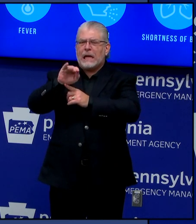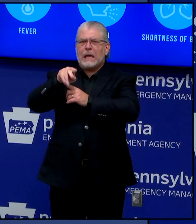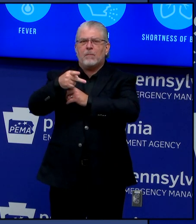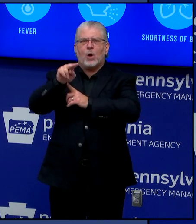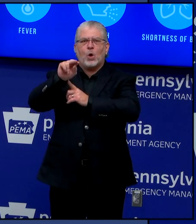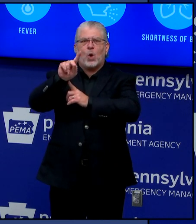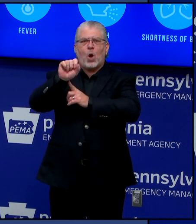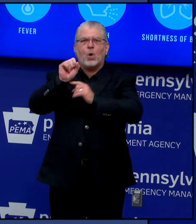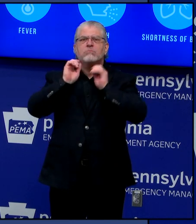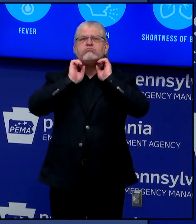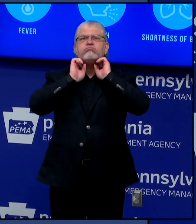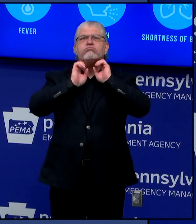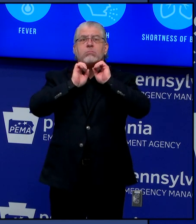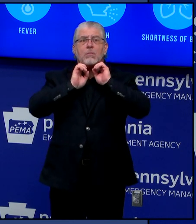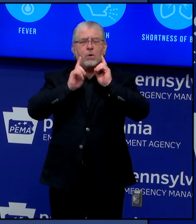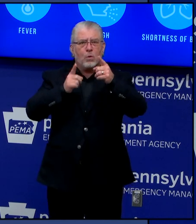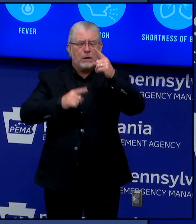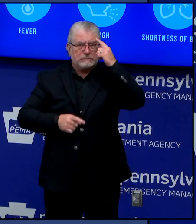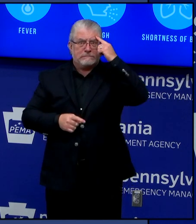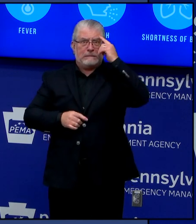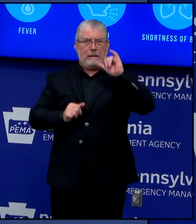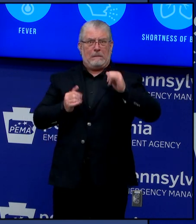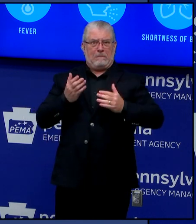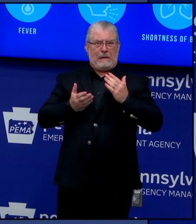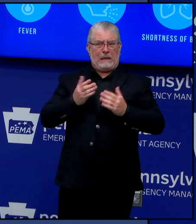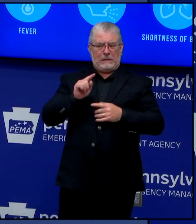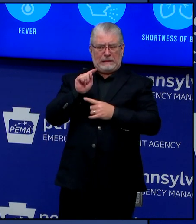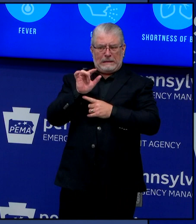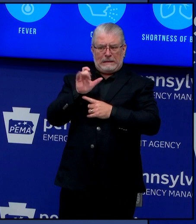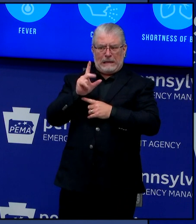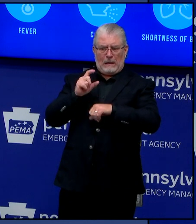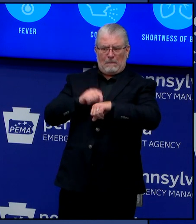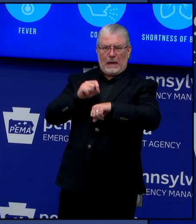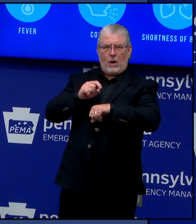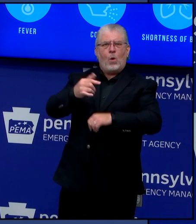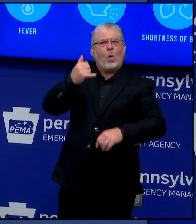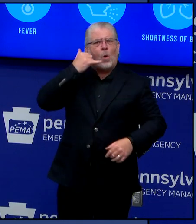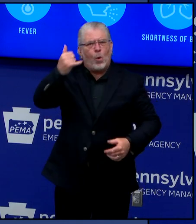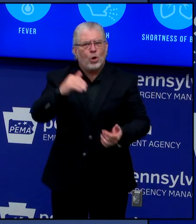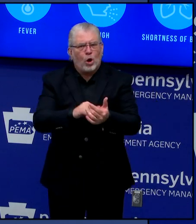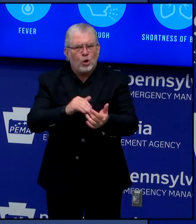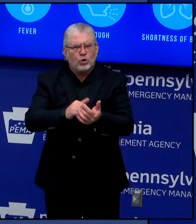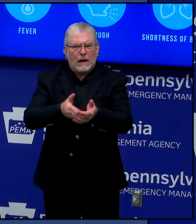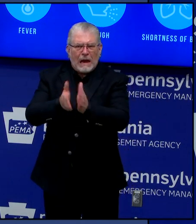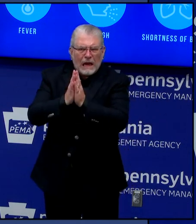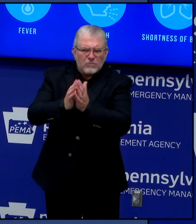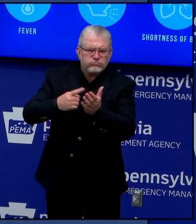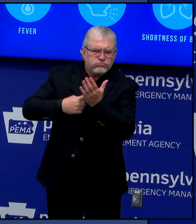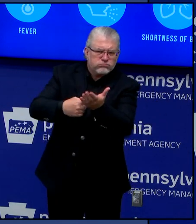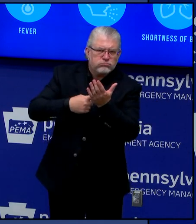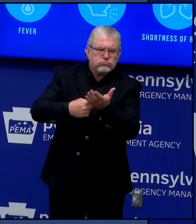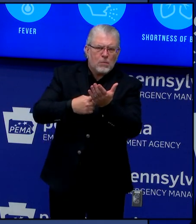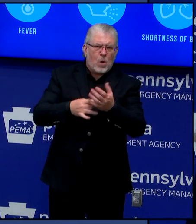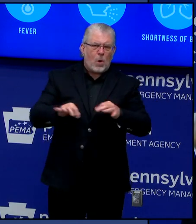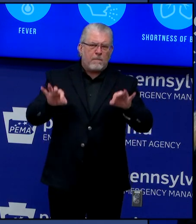help protect us against a number of diseases and viruses that can impact your overall health, including Lyme disease.